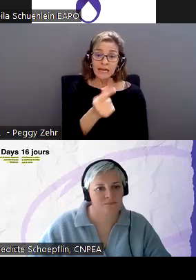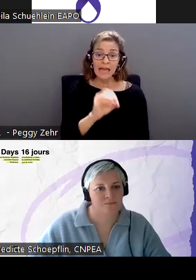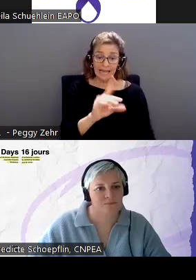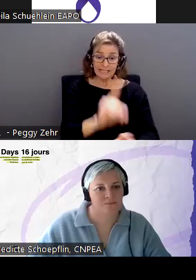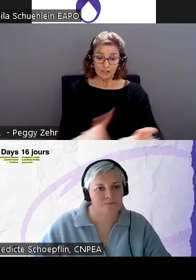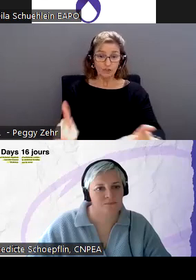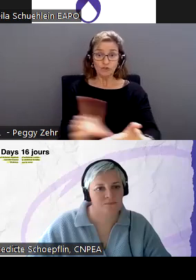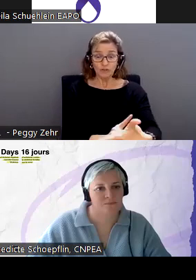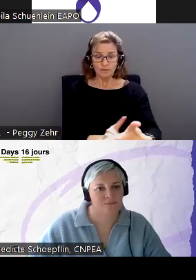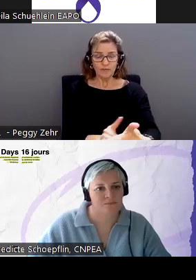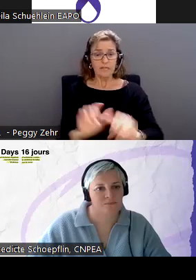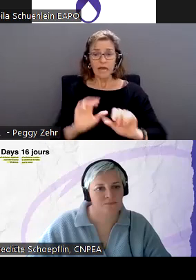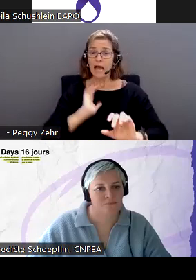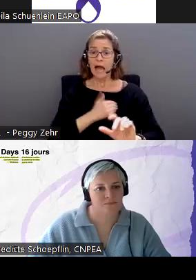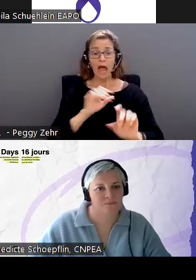socially tolerated